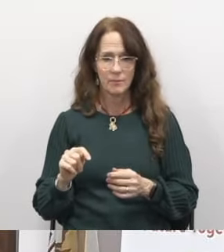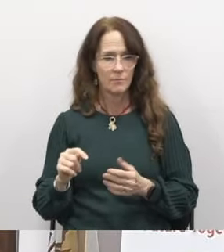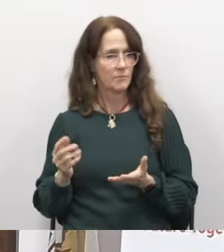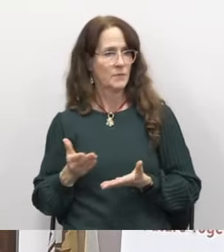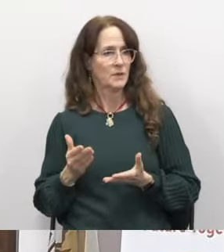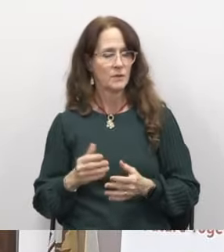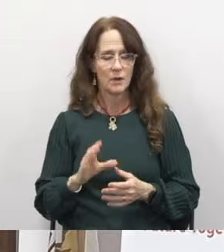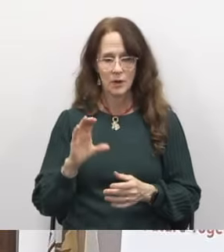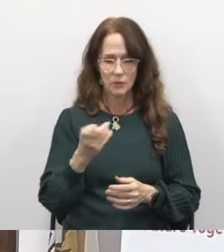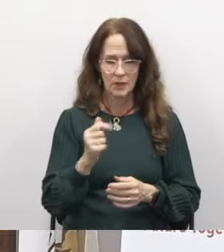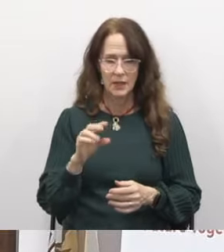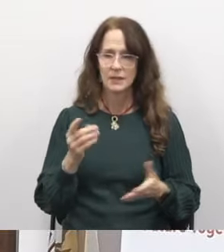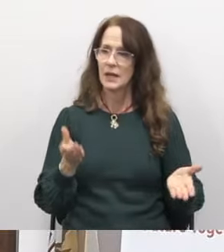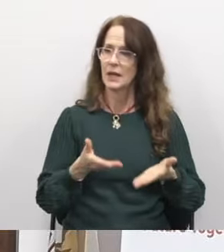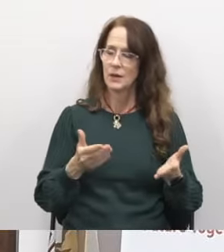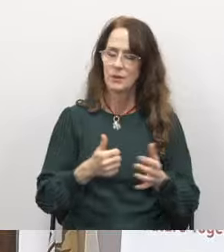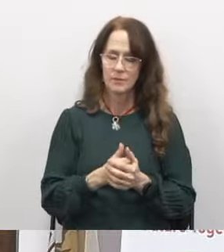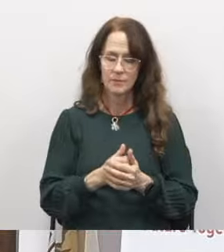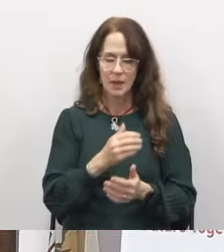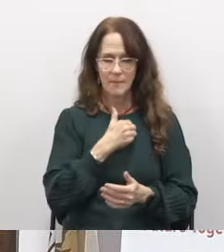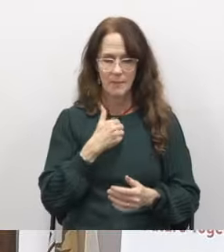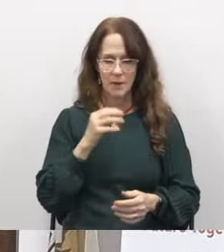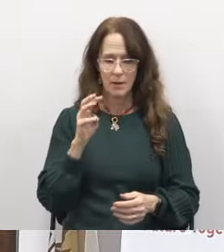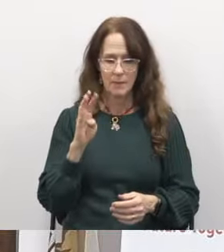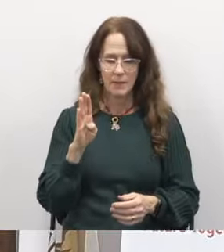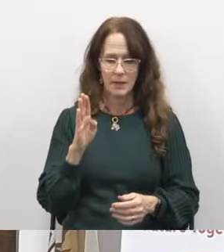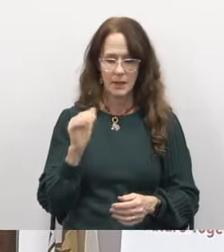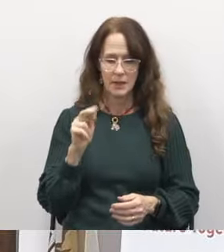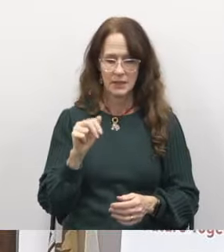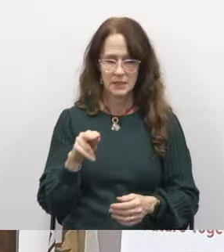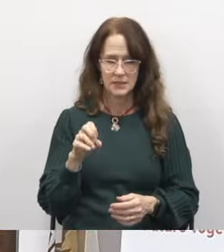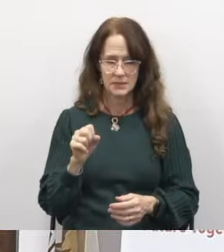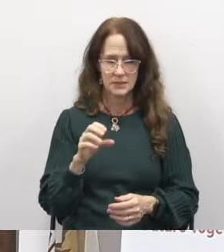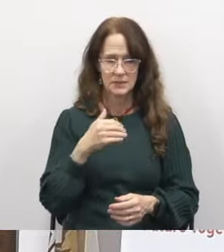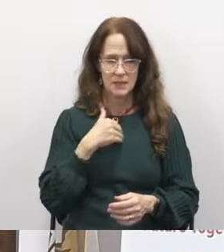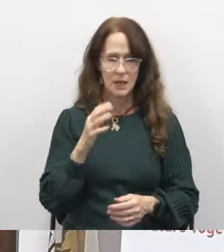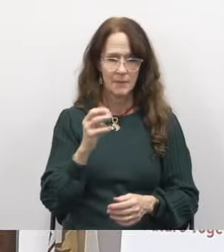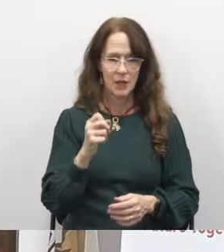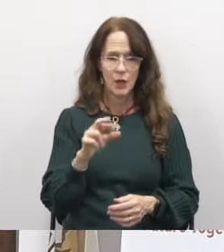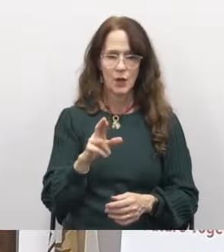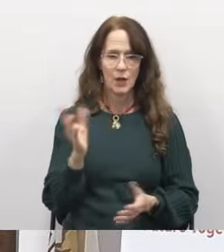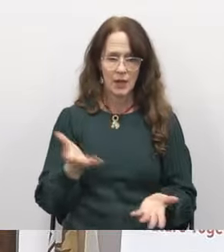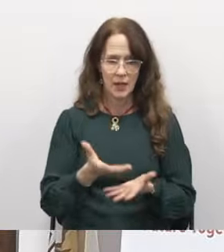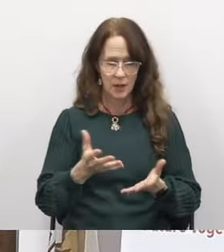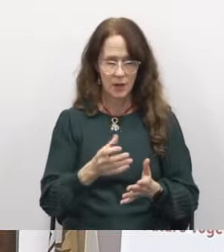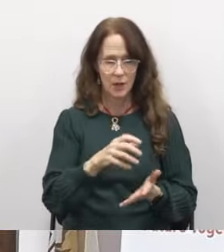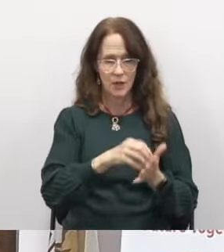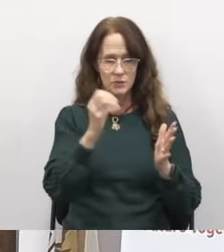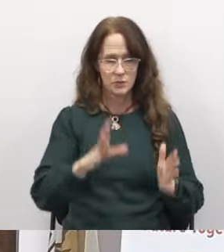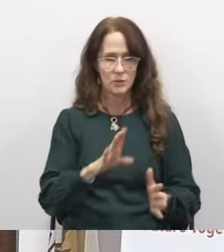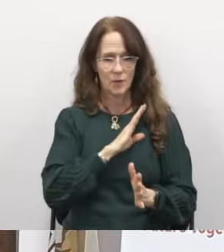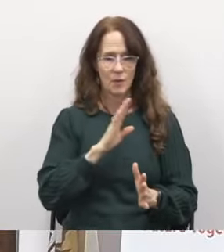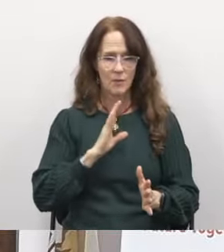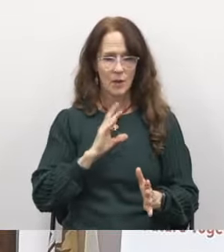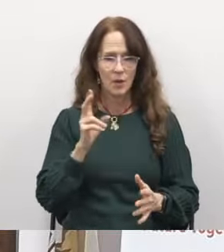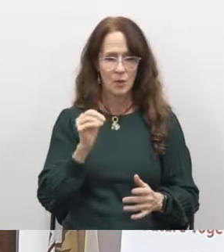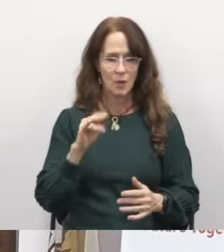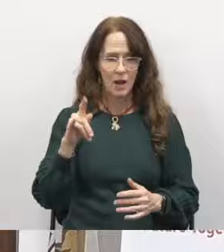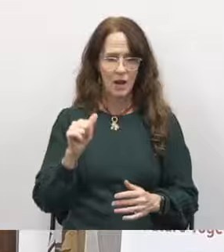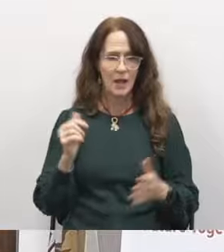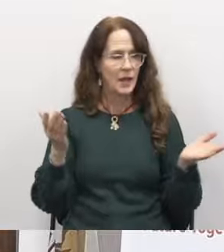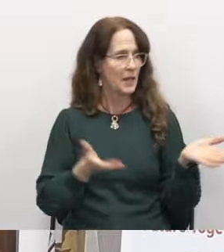President Craighead? Here. Member Benitez? Here. Member Miller? Here. And Student Board Member Nuala?